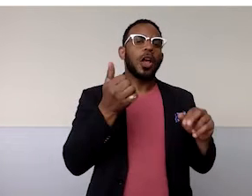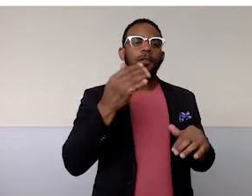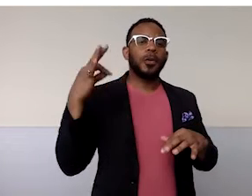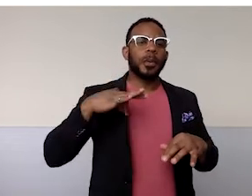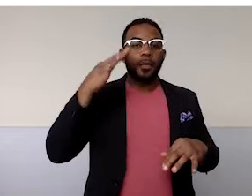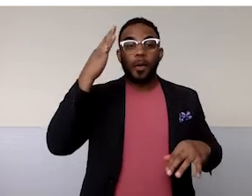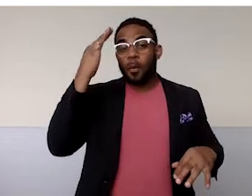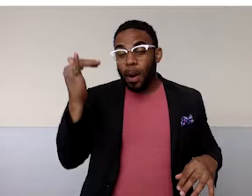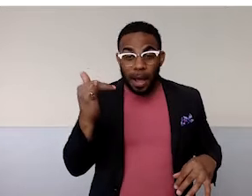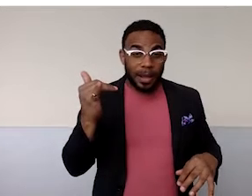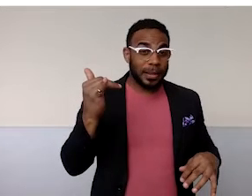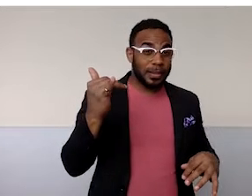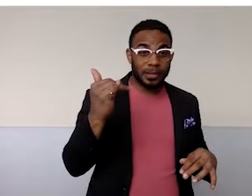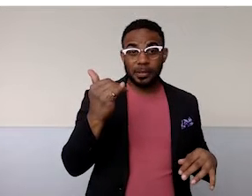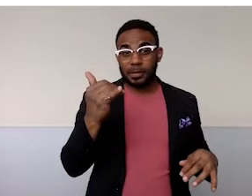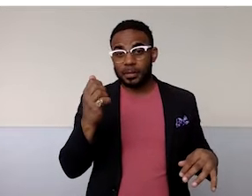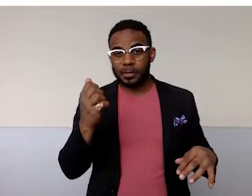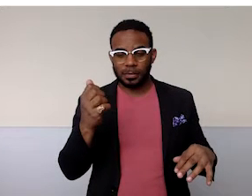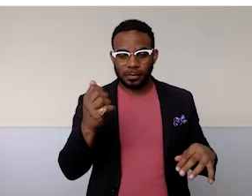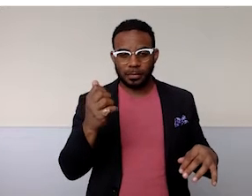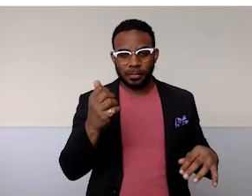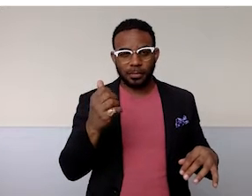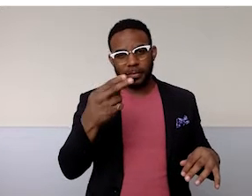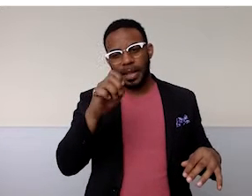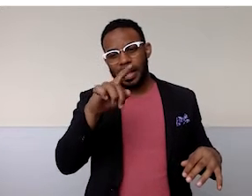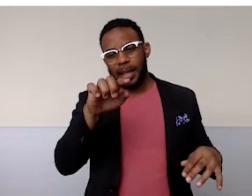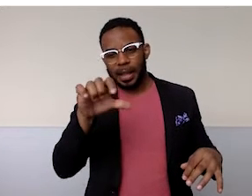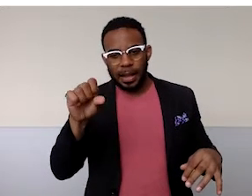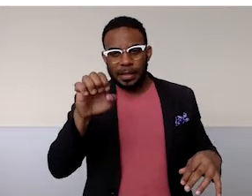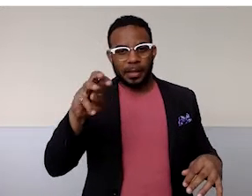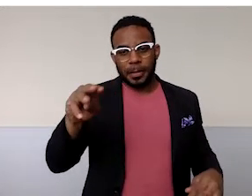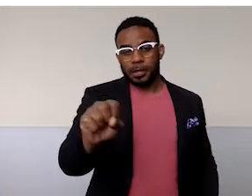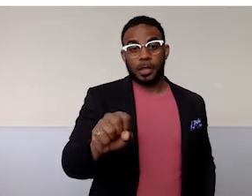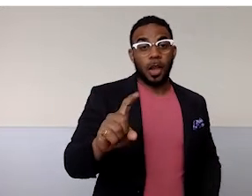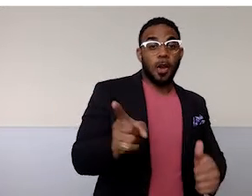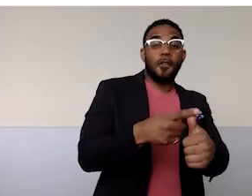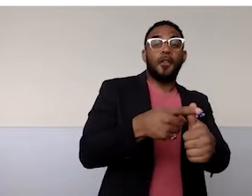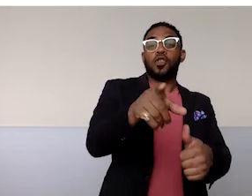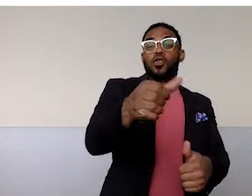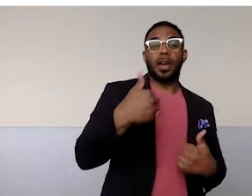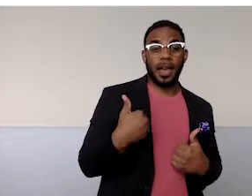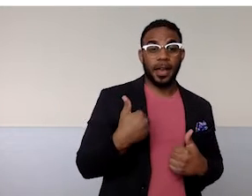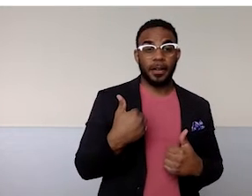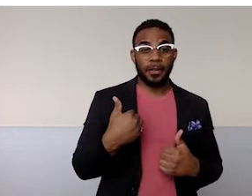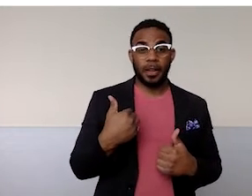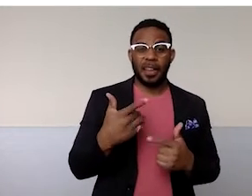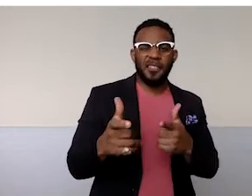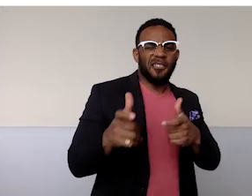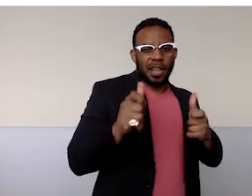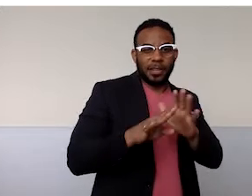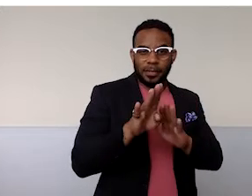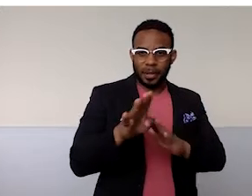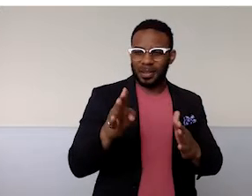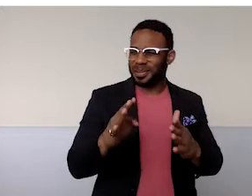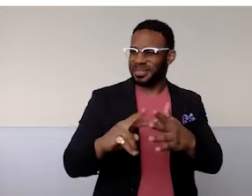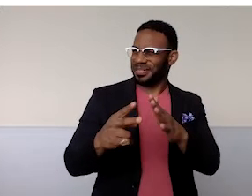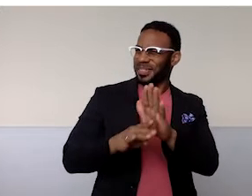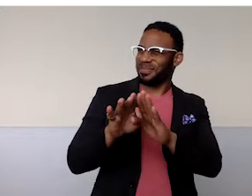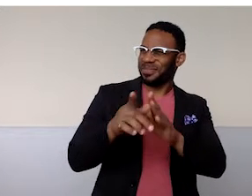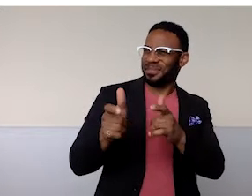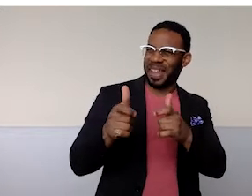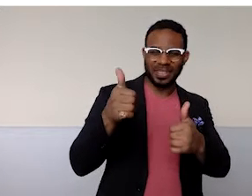benefits. A few benefits of Headless CMS. First, you have faster development. Yeah, how do I mean by faster